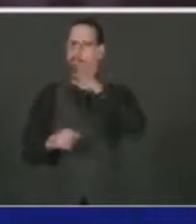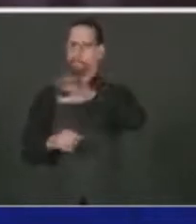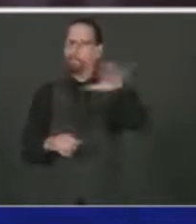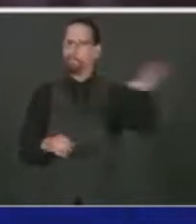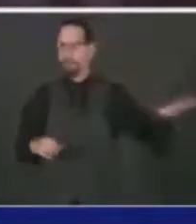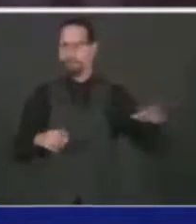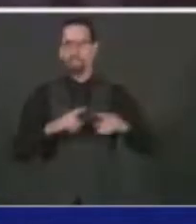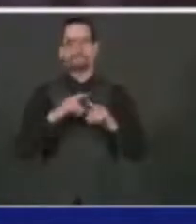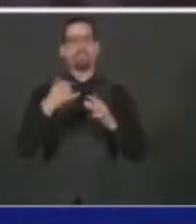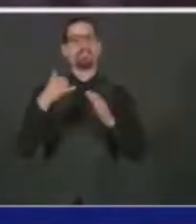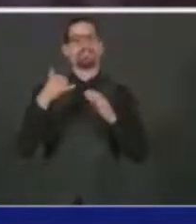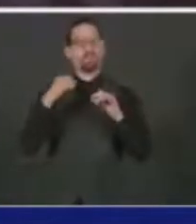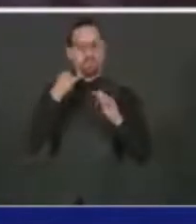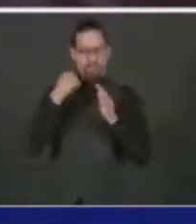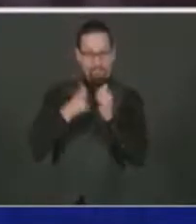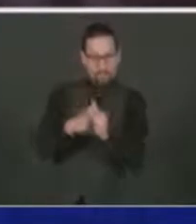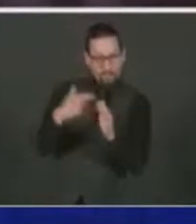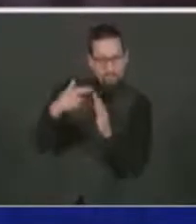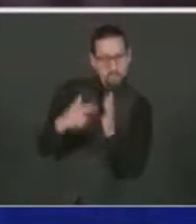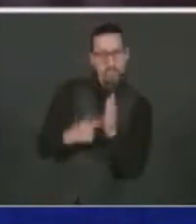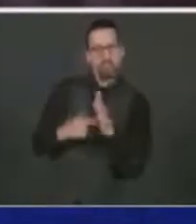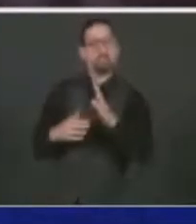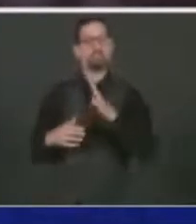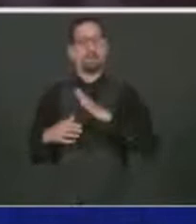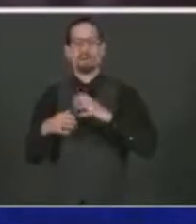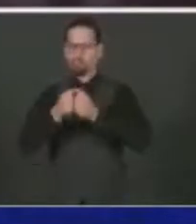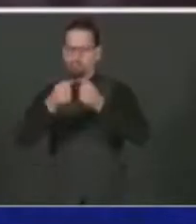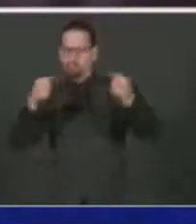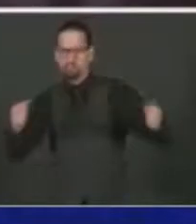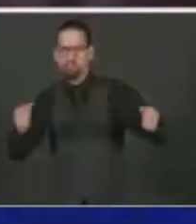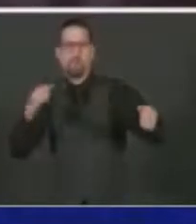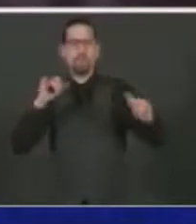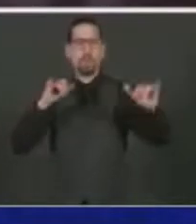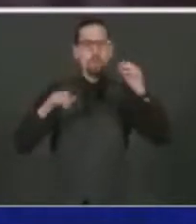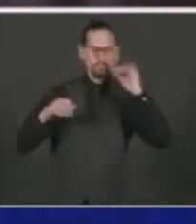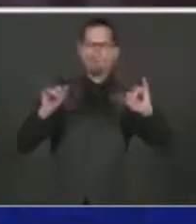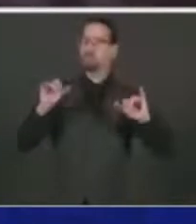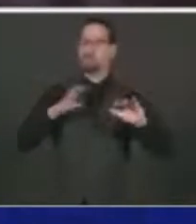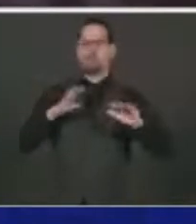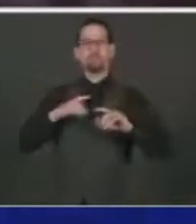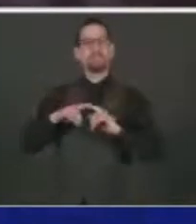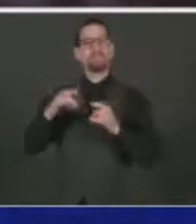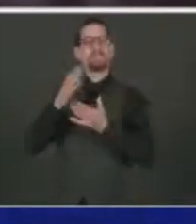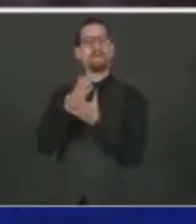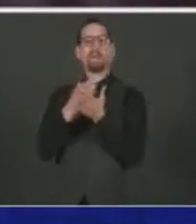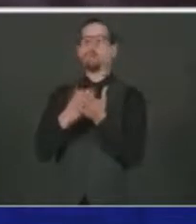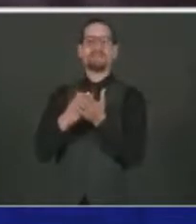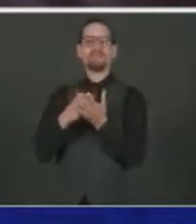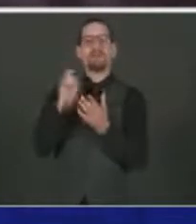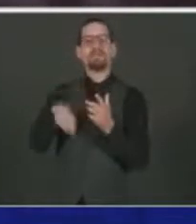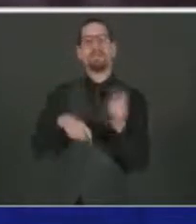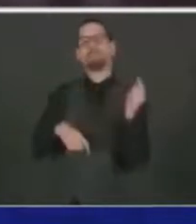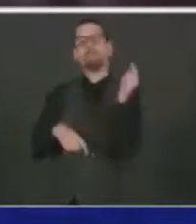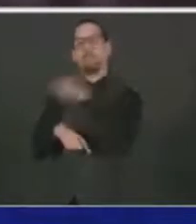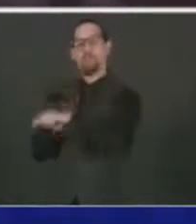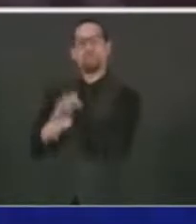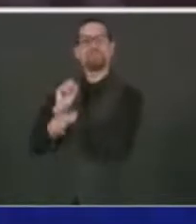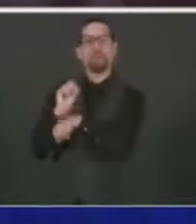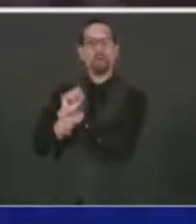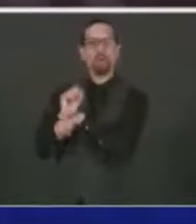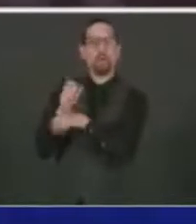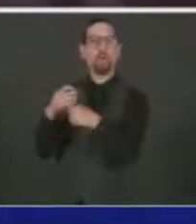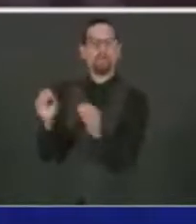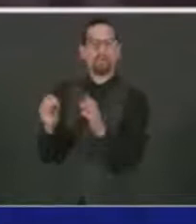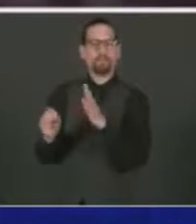rule. If you can work from home, we're asking you to work from home. If you need to pop into the office occasionally, do that,